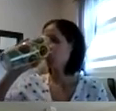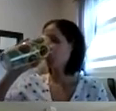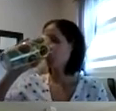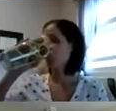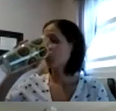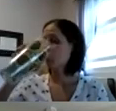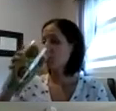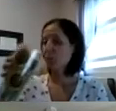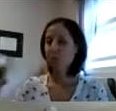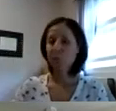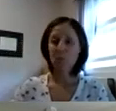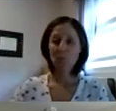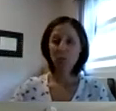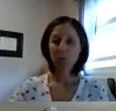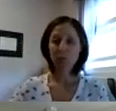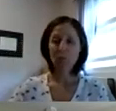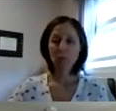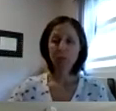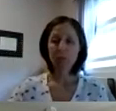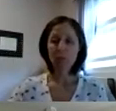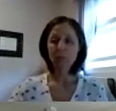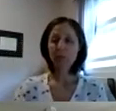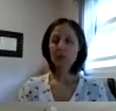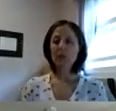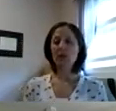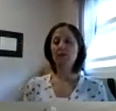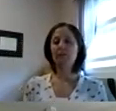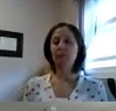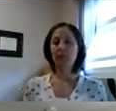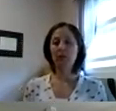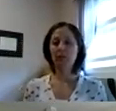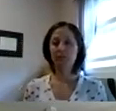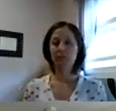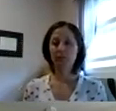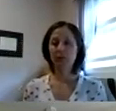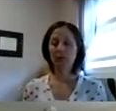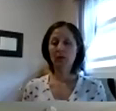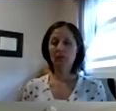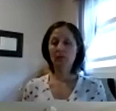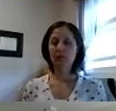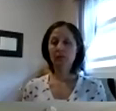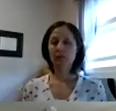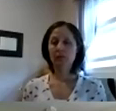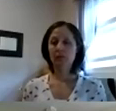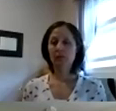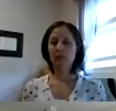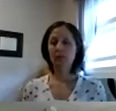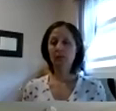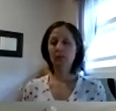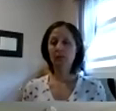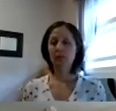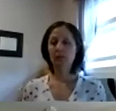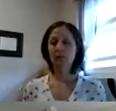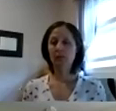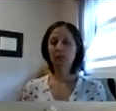the fiscal year that we are in right now, if you are receiving an Arts Challenge grant from the South Dakota Arts Council, you are eligible